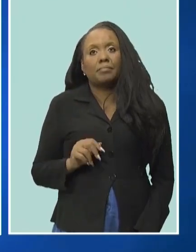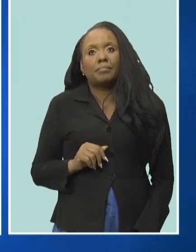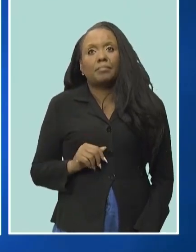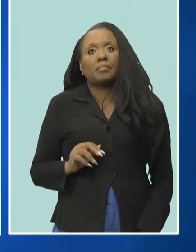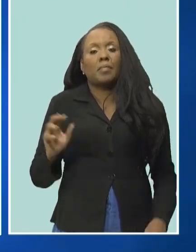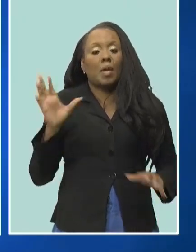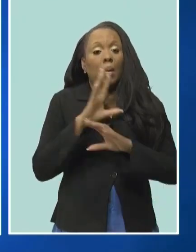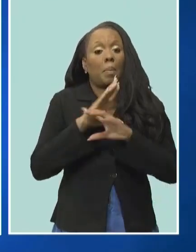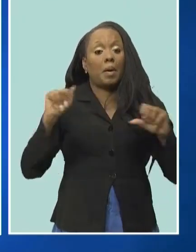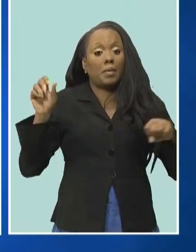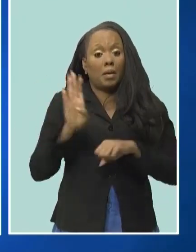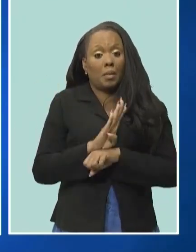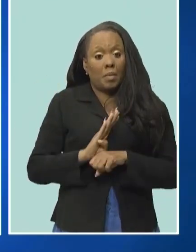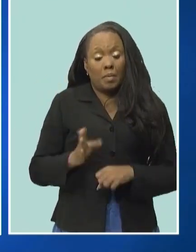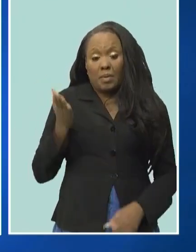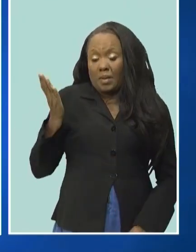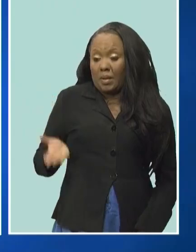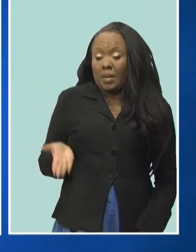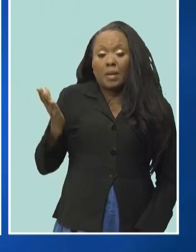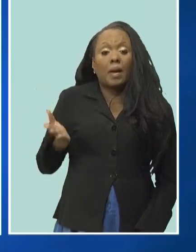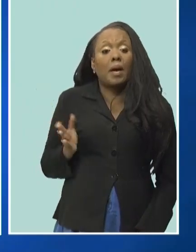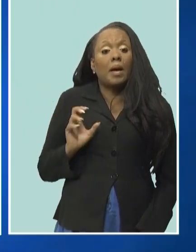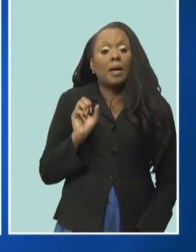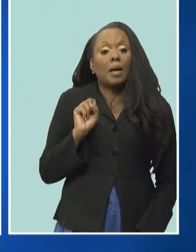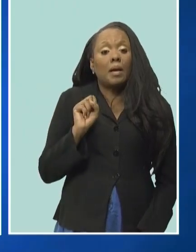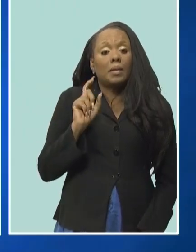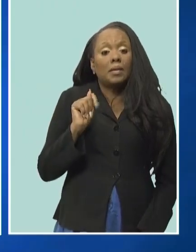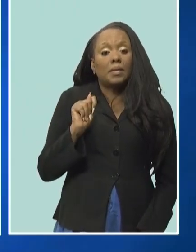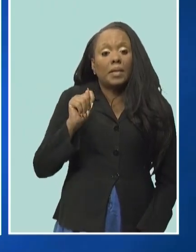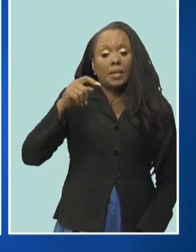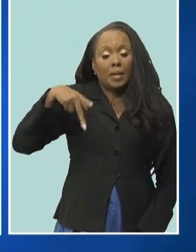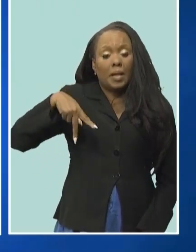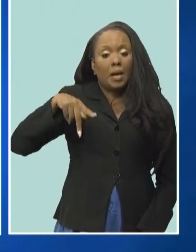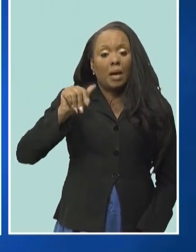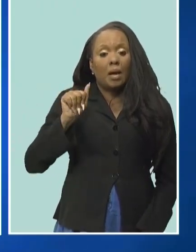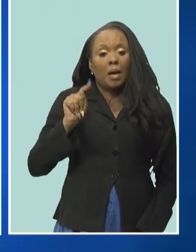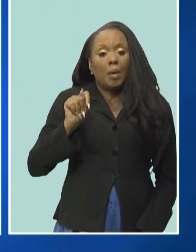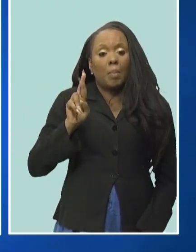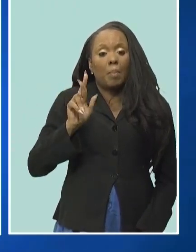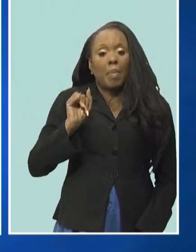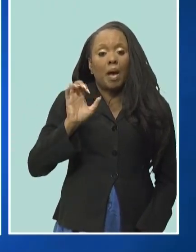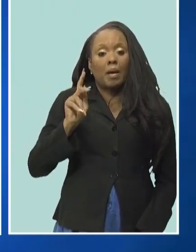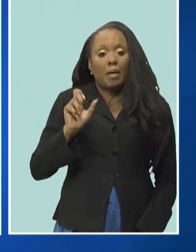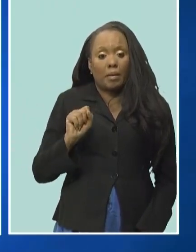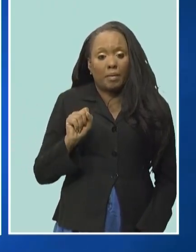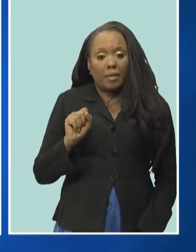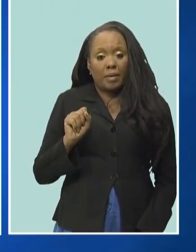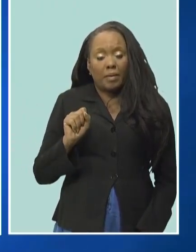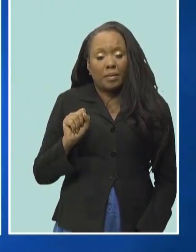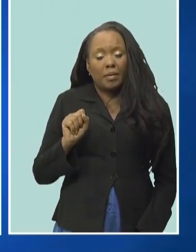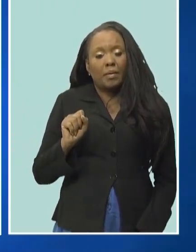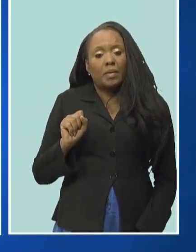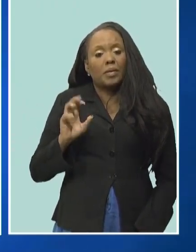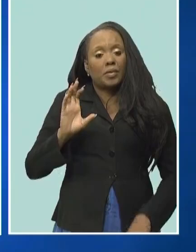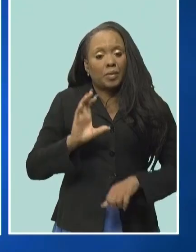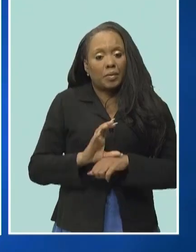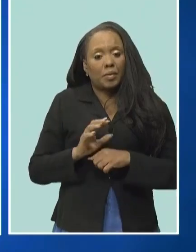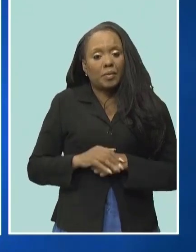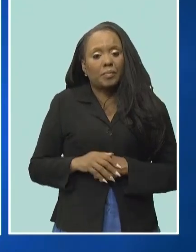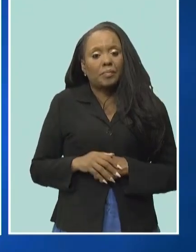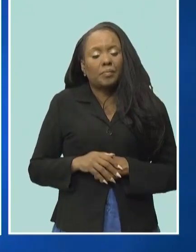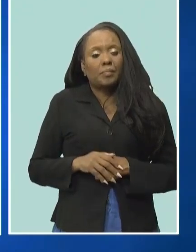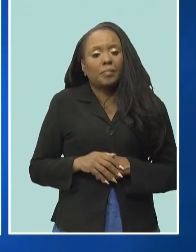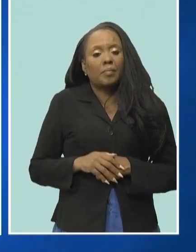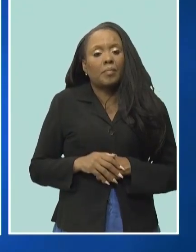dignitaries present at the St. Patrick Roman Catholic Cathedral for the funeral mass. Bishop Dixon, who served from 1970